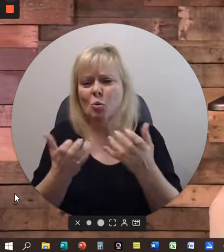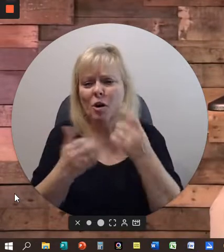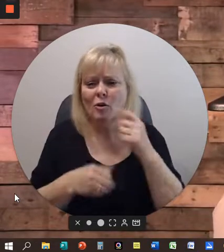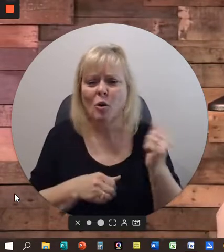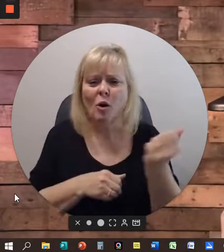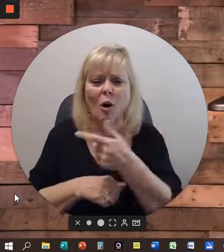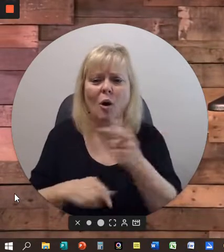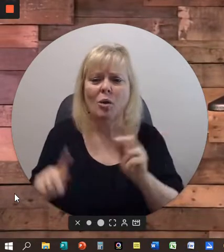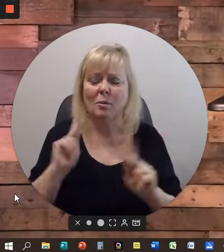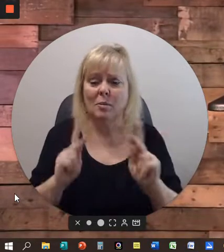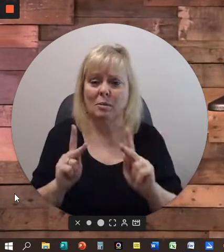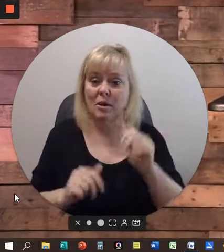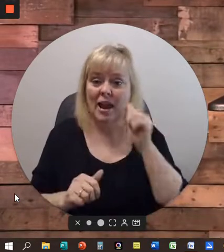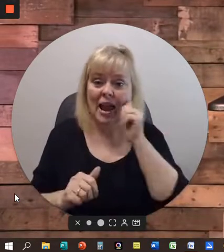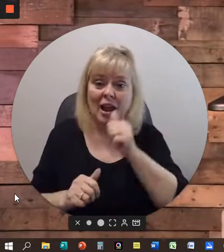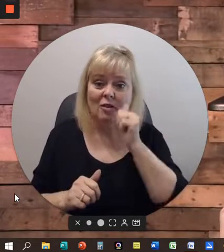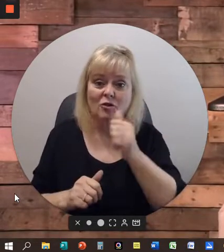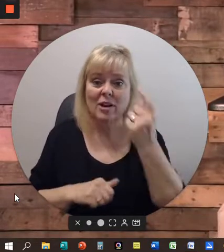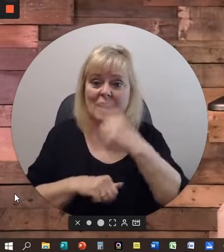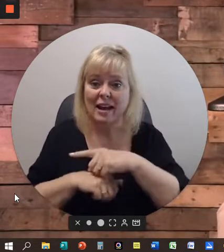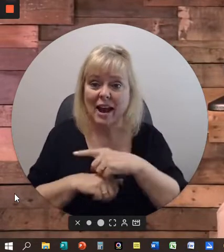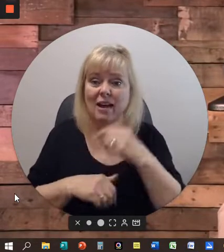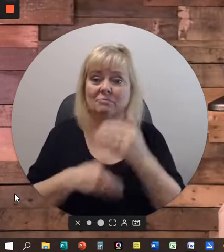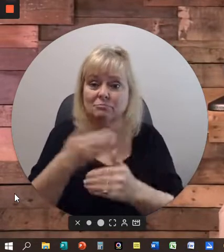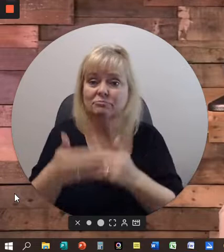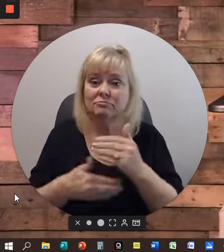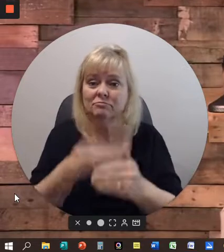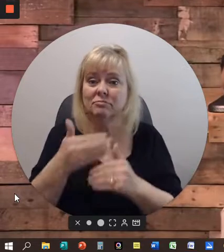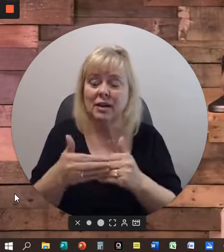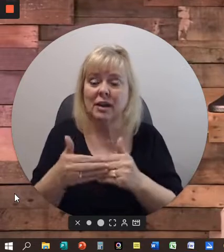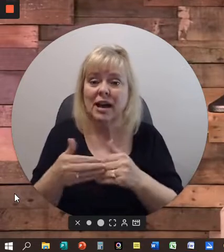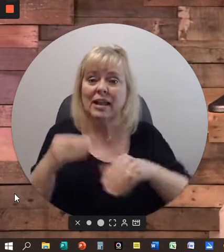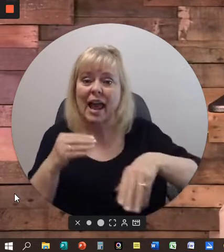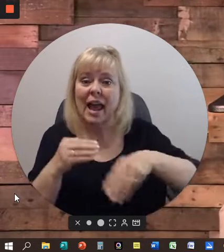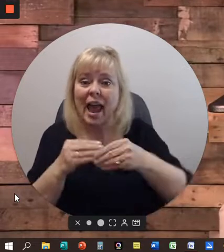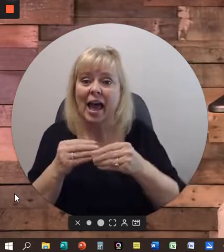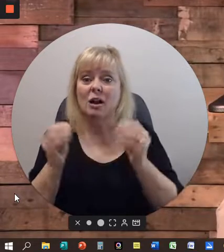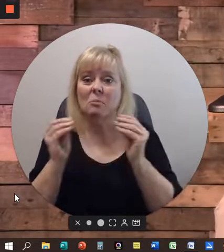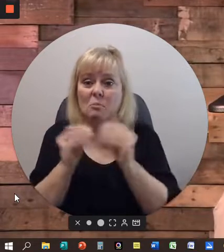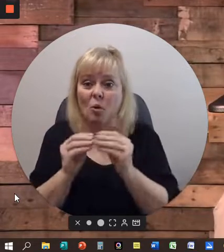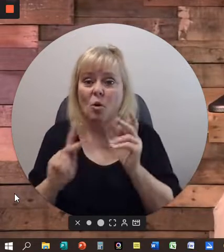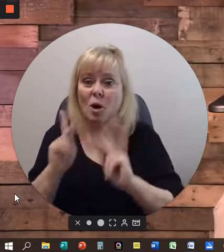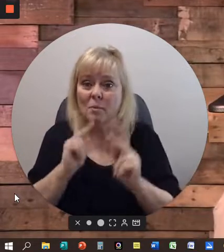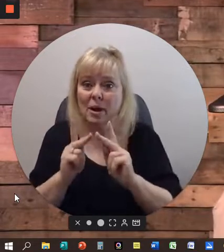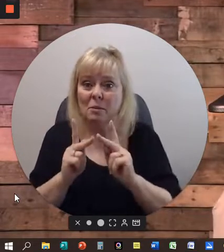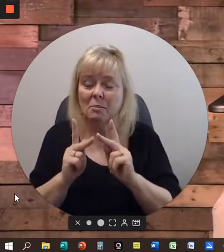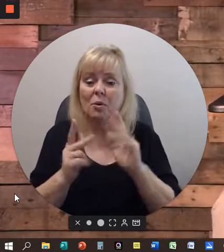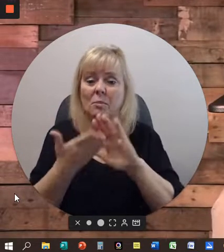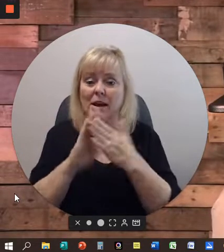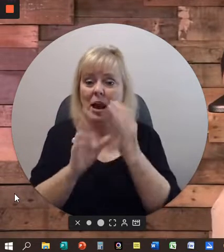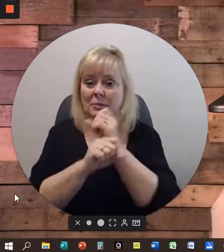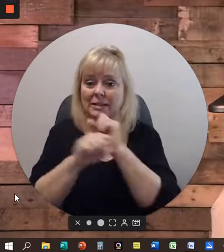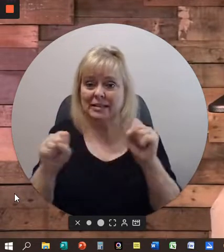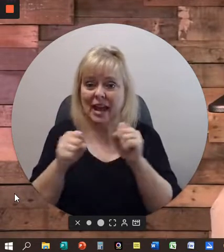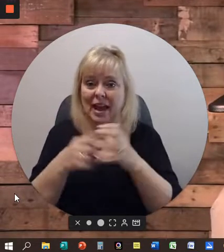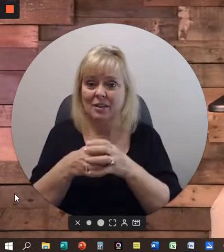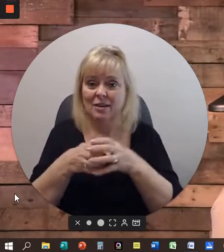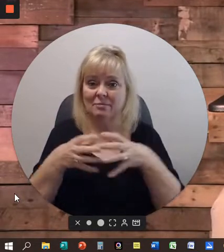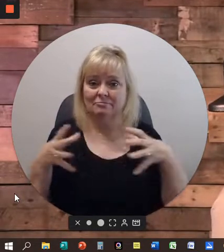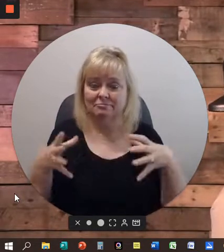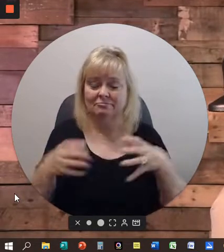by day, the Lord added to their number those who were being saved." I invite you to do what you do when you